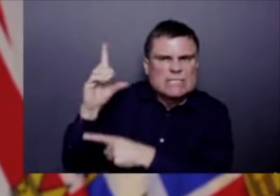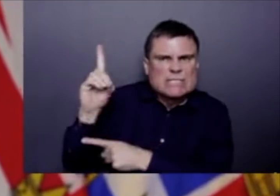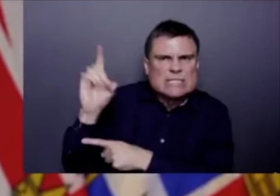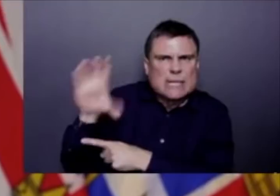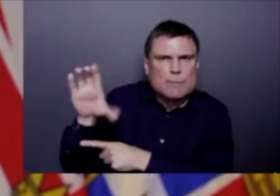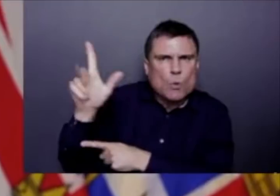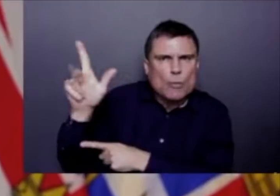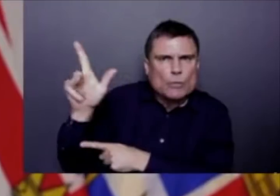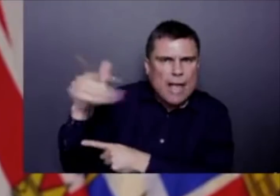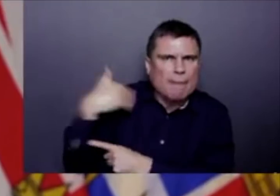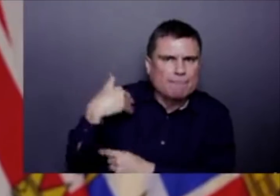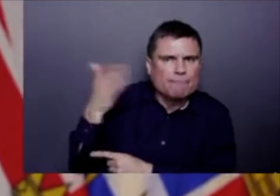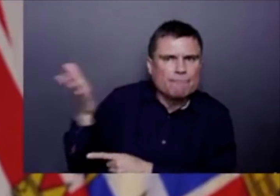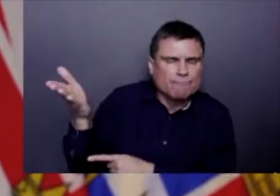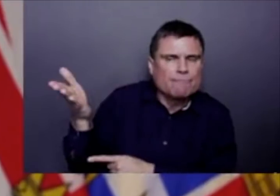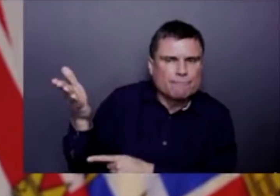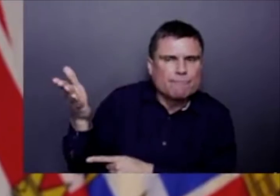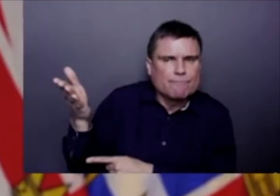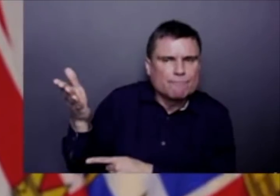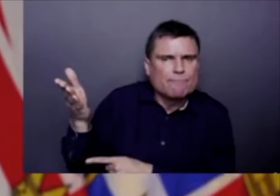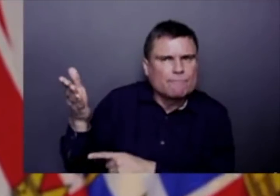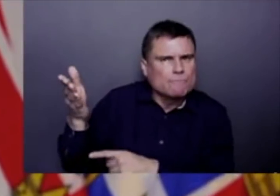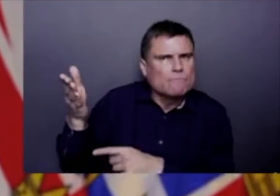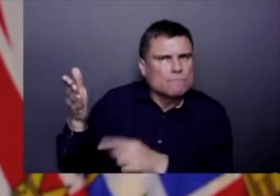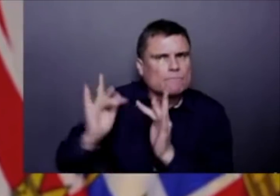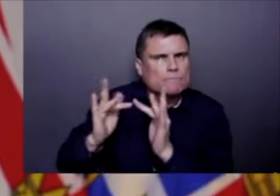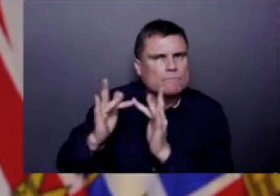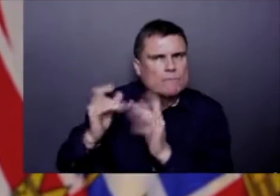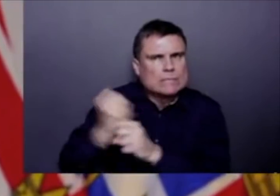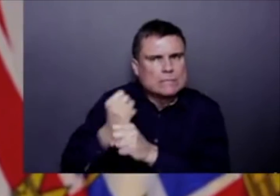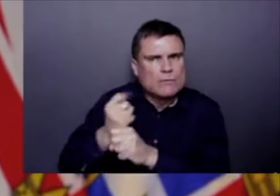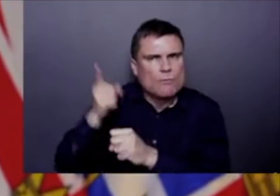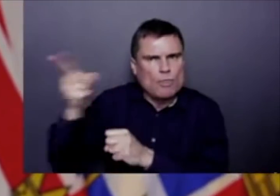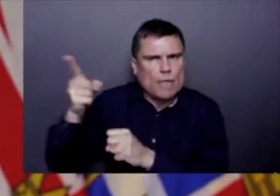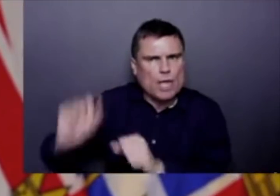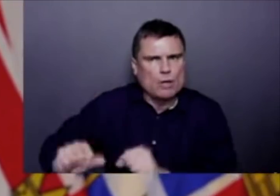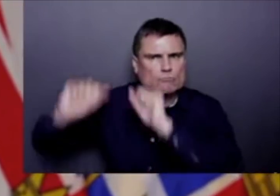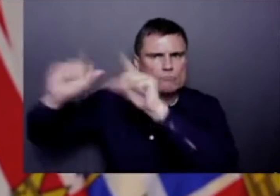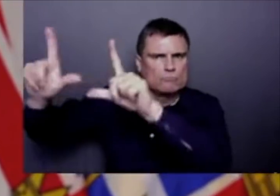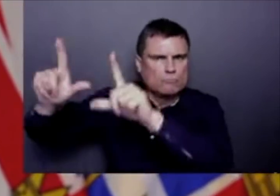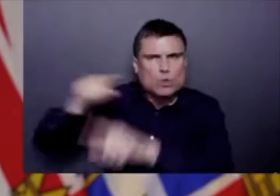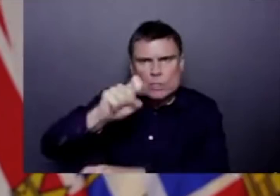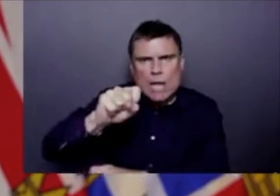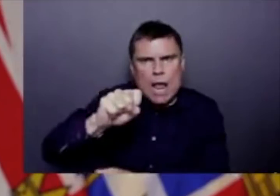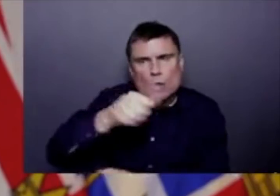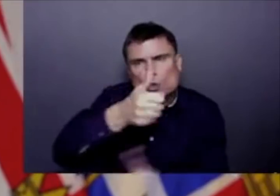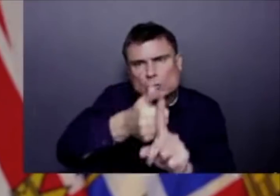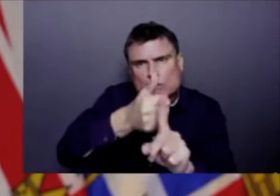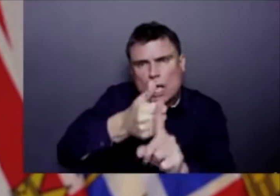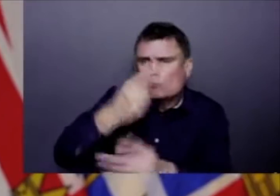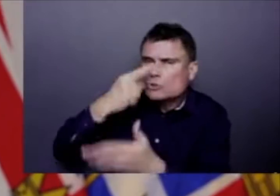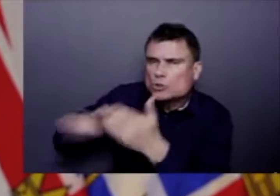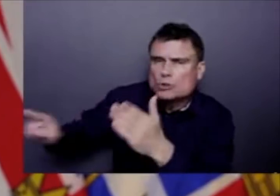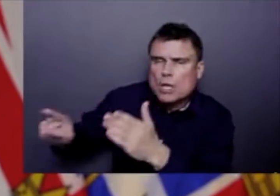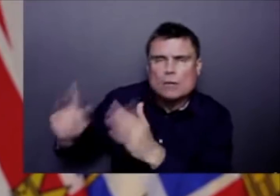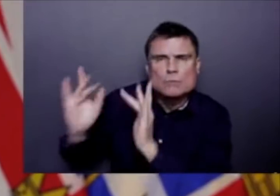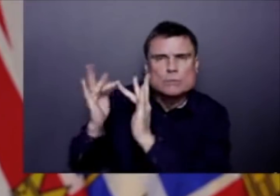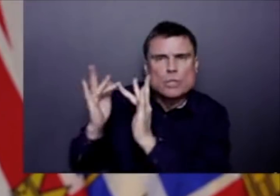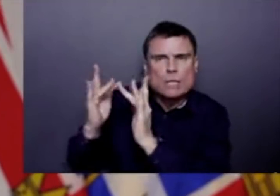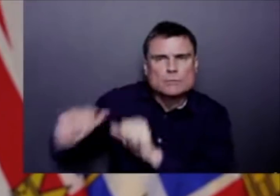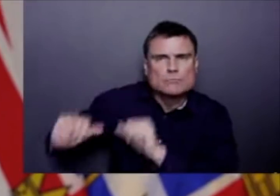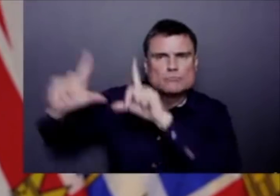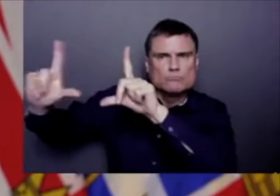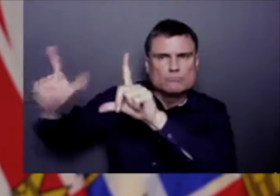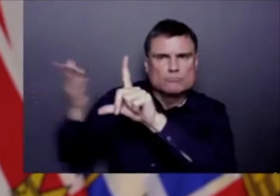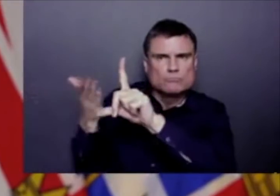30 to 40,000 people who work in long-term care, and another 30,000 residents in long-term care, and